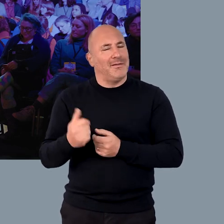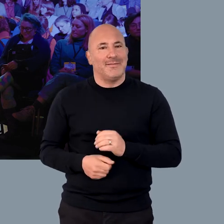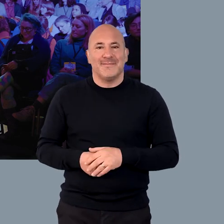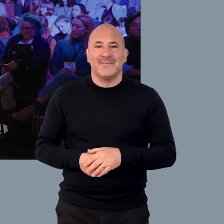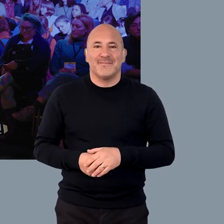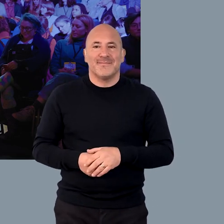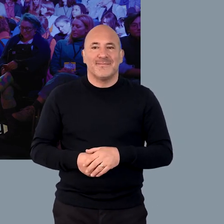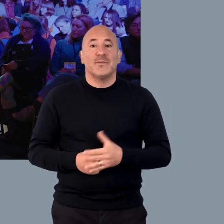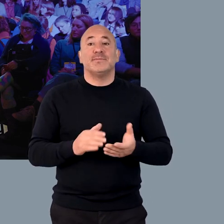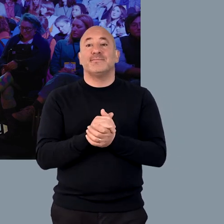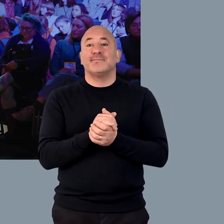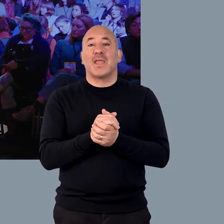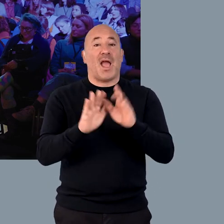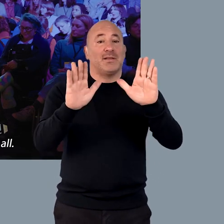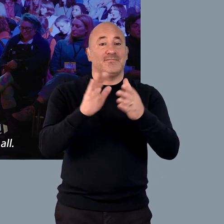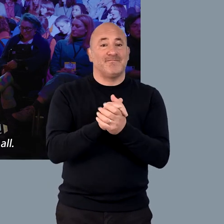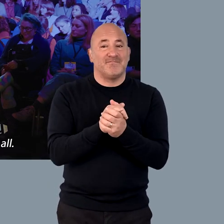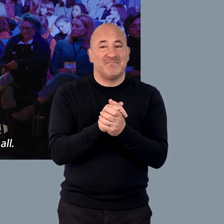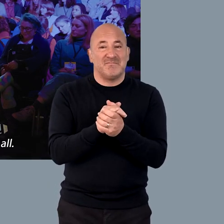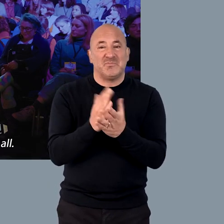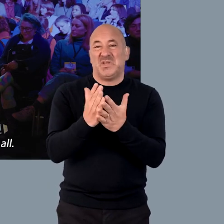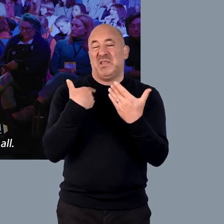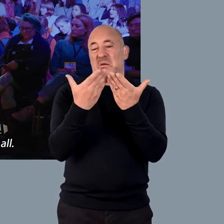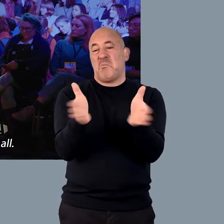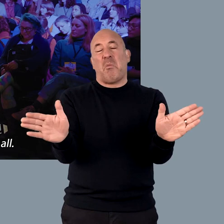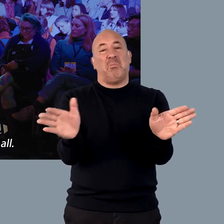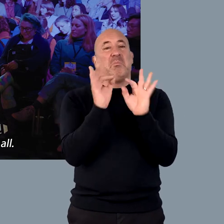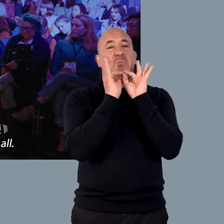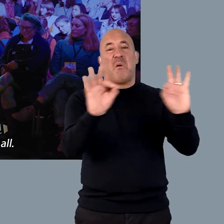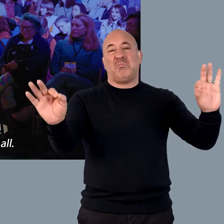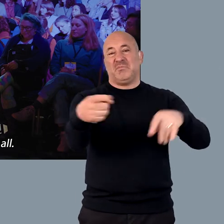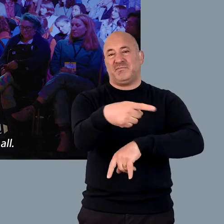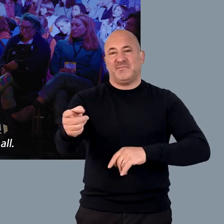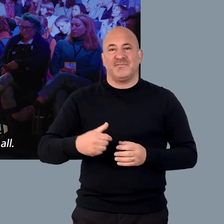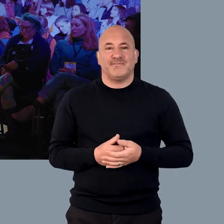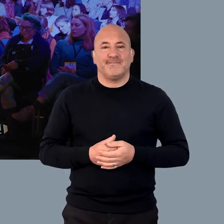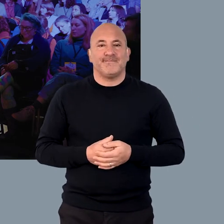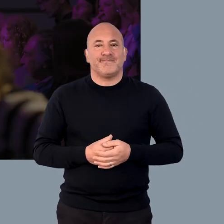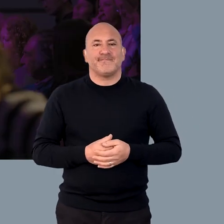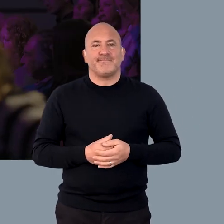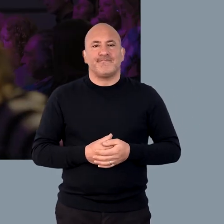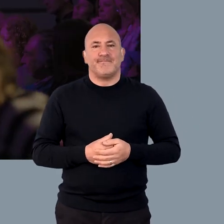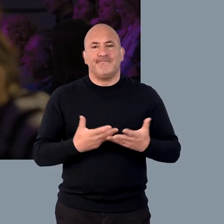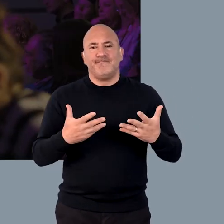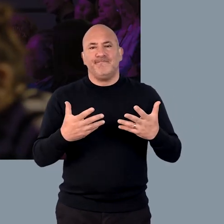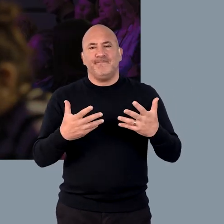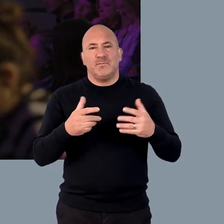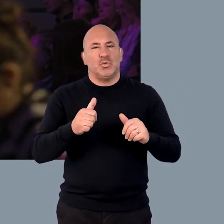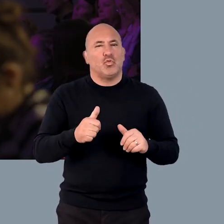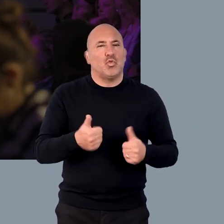hi um uh it's open question tool um uh